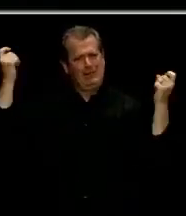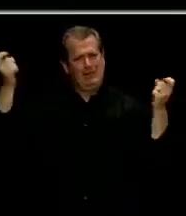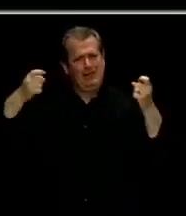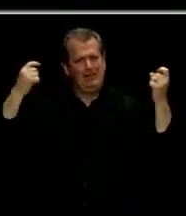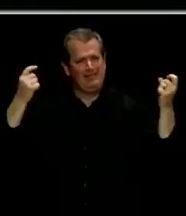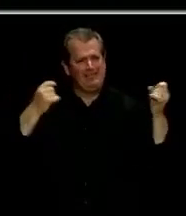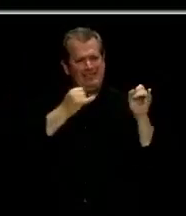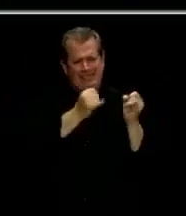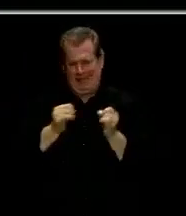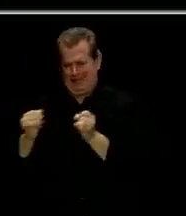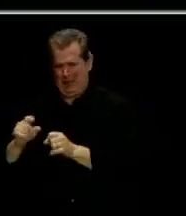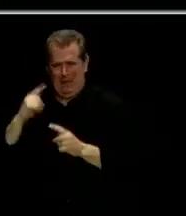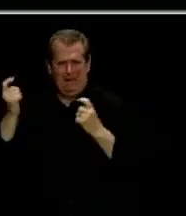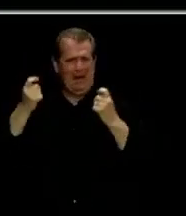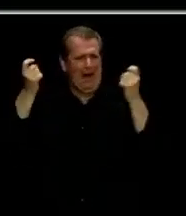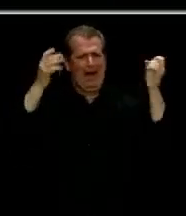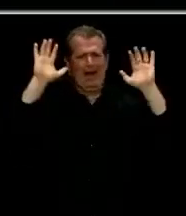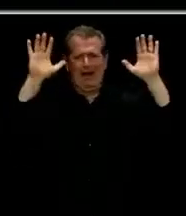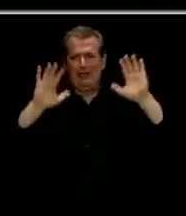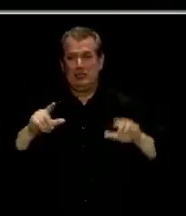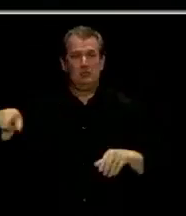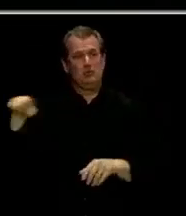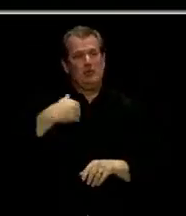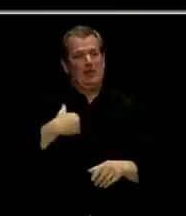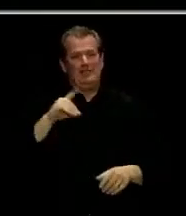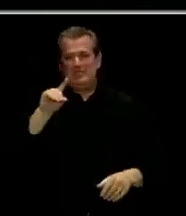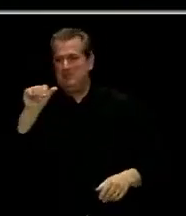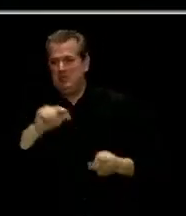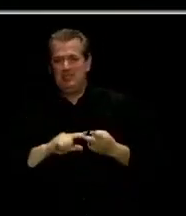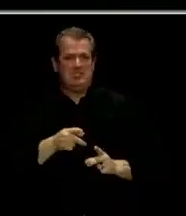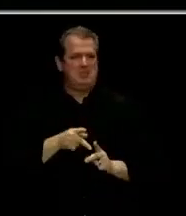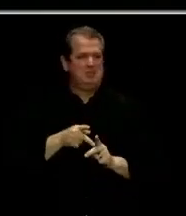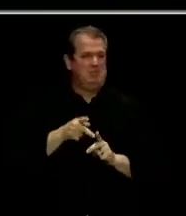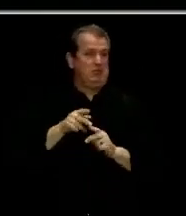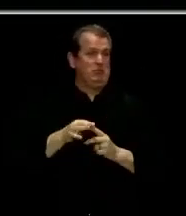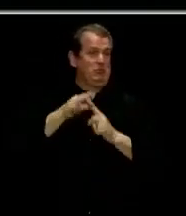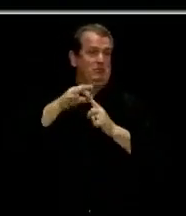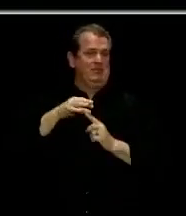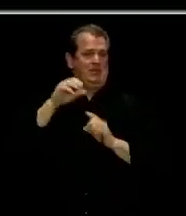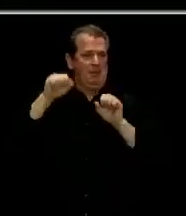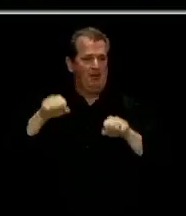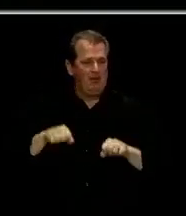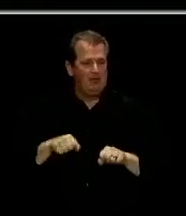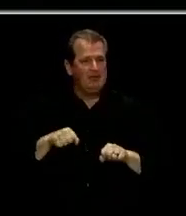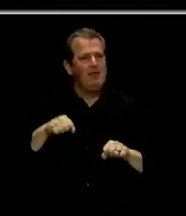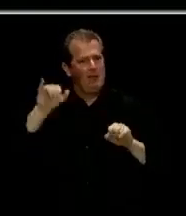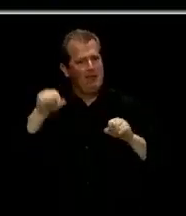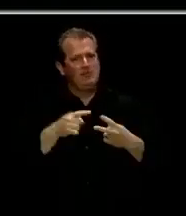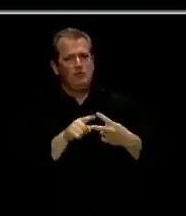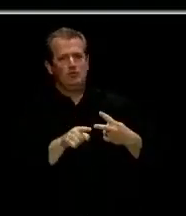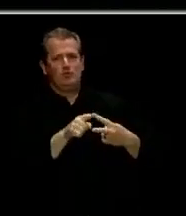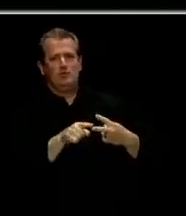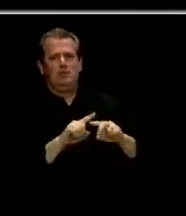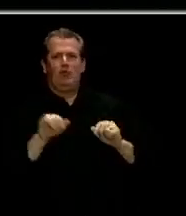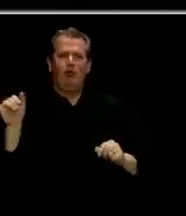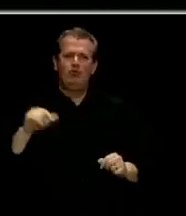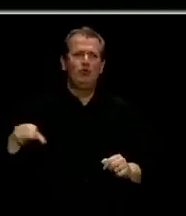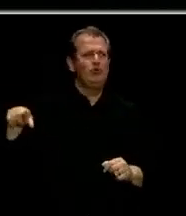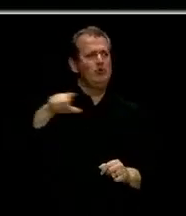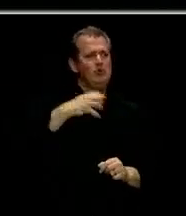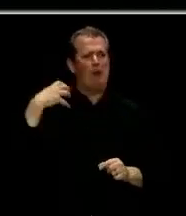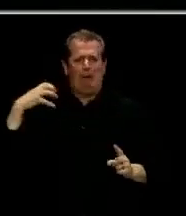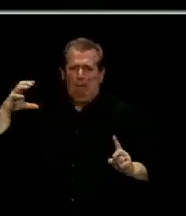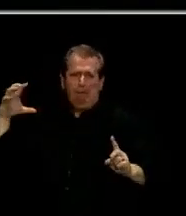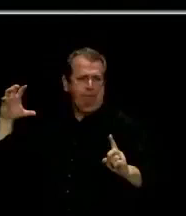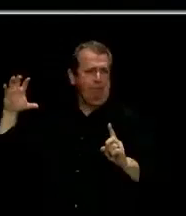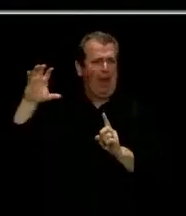of individuals with disabilities and unique abilities, but also to reinforce our commitment to your empowerment. I'll say it